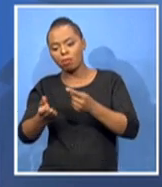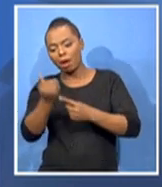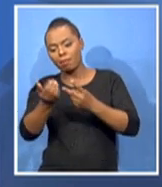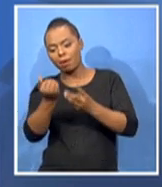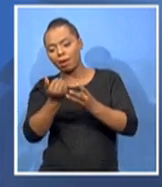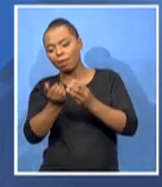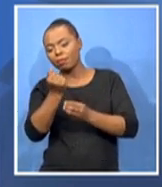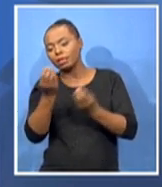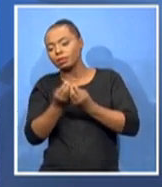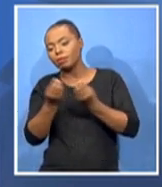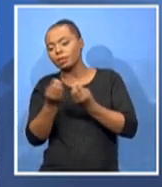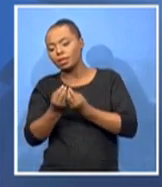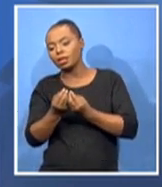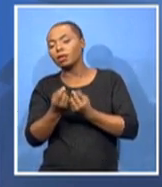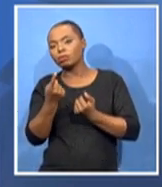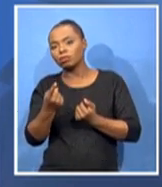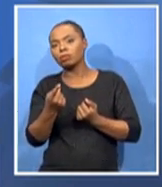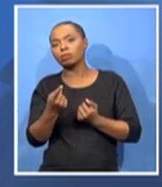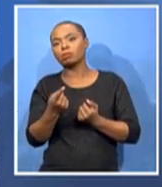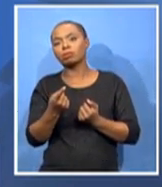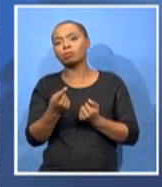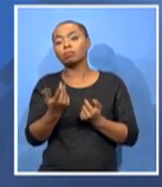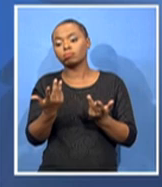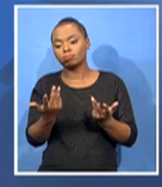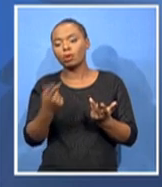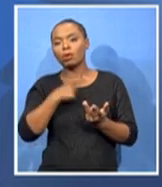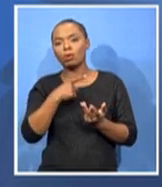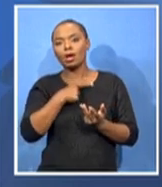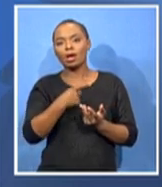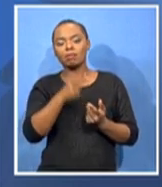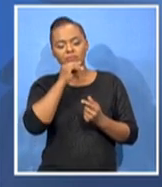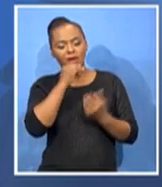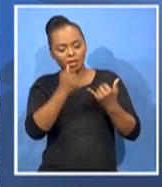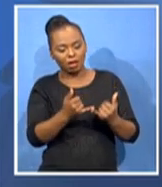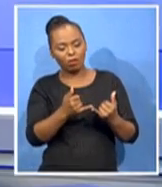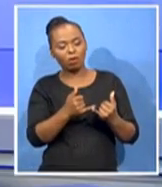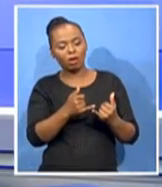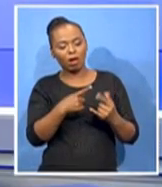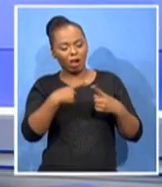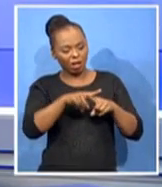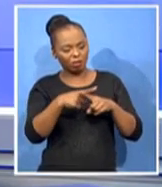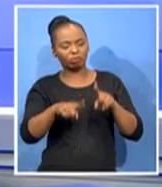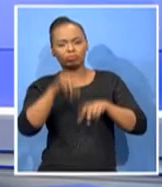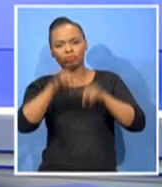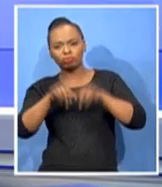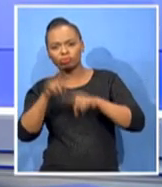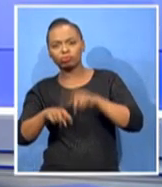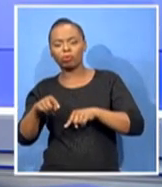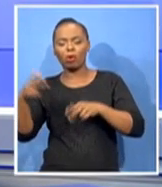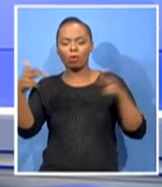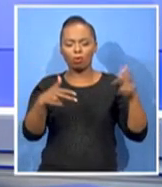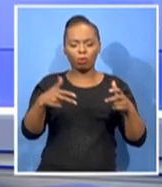given the fact that it is vast, it's undulating as well as unforgiving. And as it stands at the moment, no arrest as